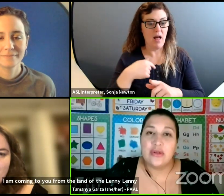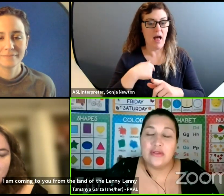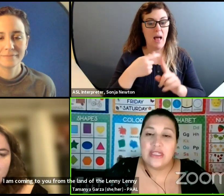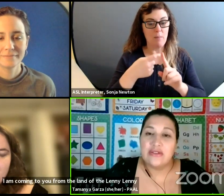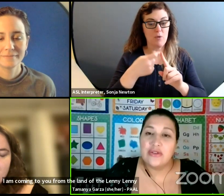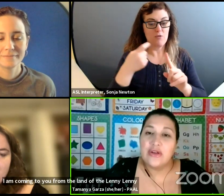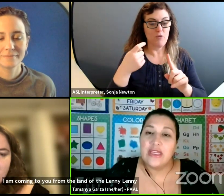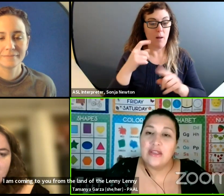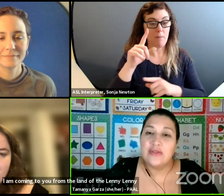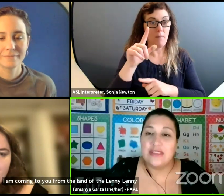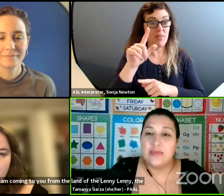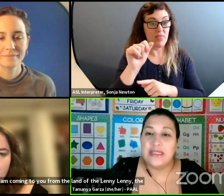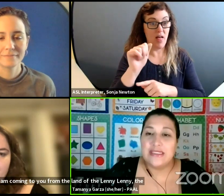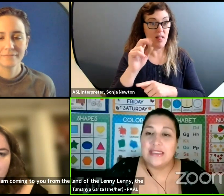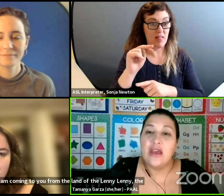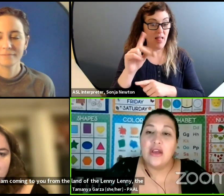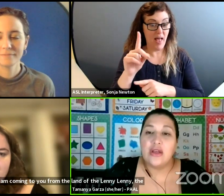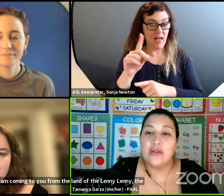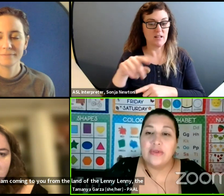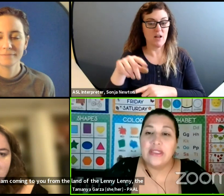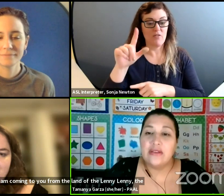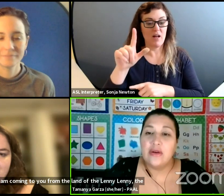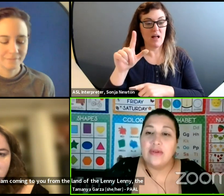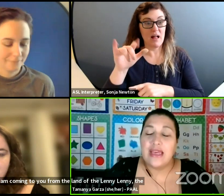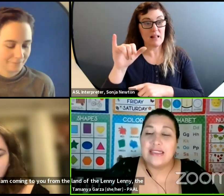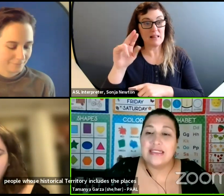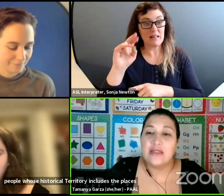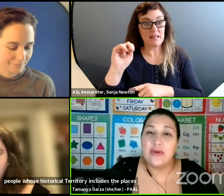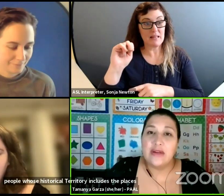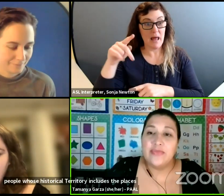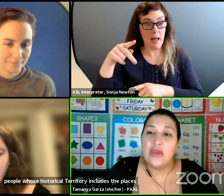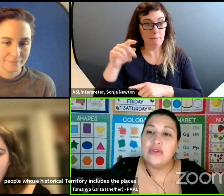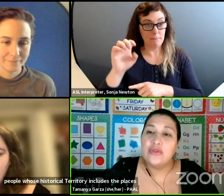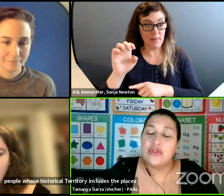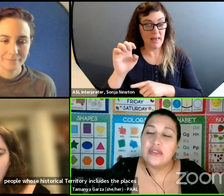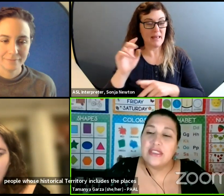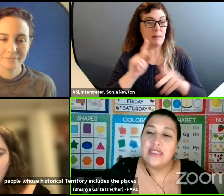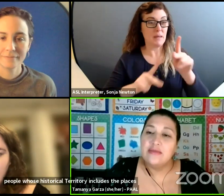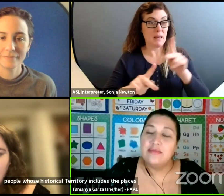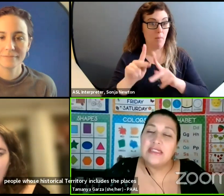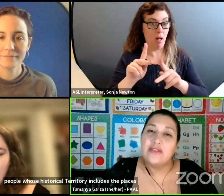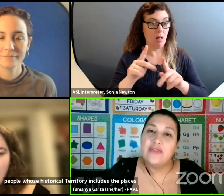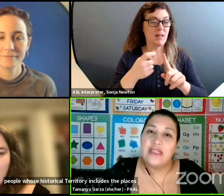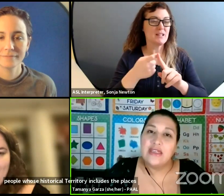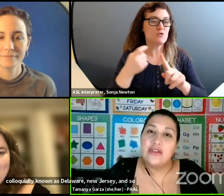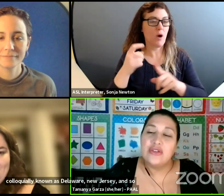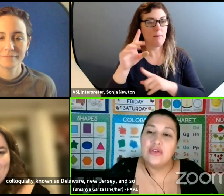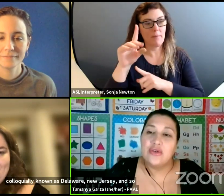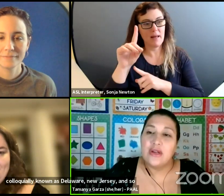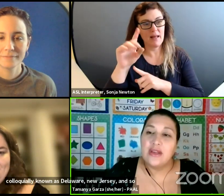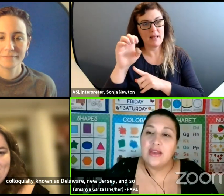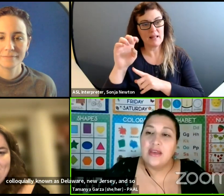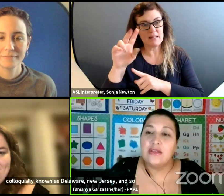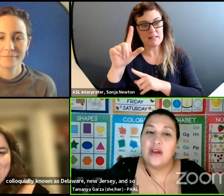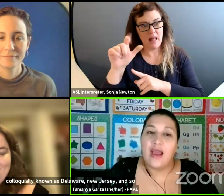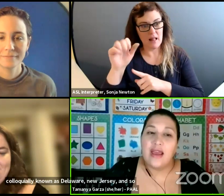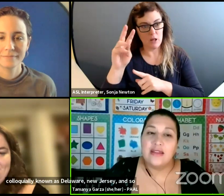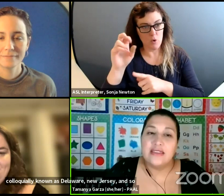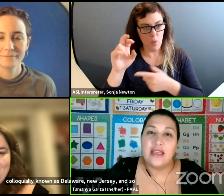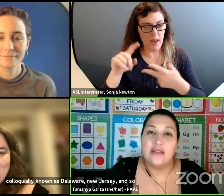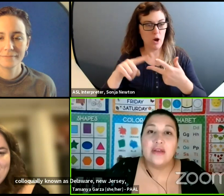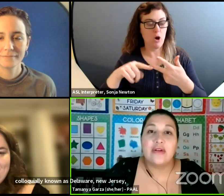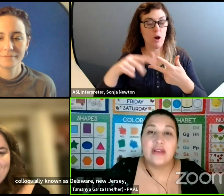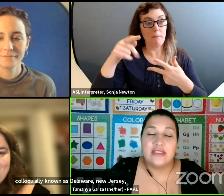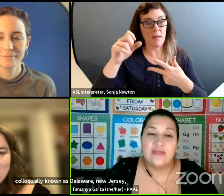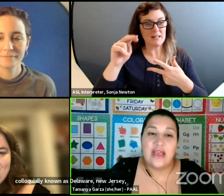whose historical territory includes the places colonially known as Delaware, New Jersey, Pennsylvania, New York, Long